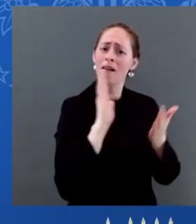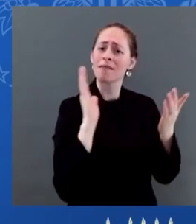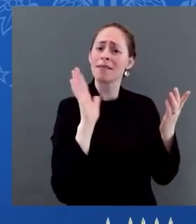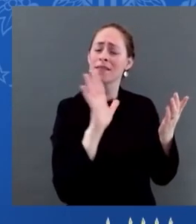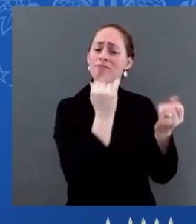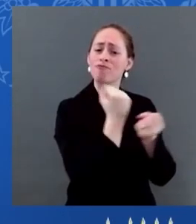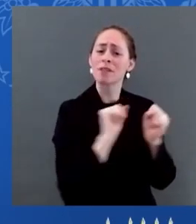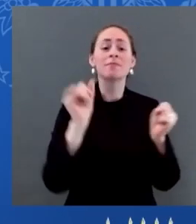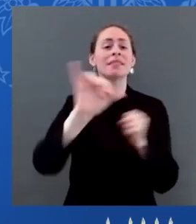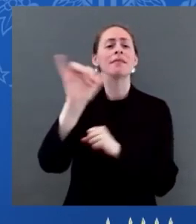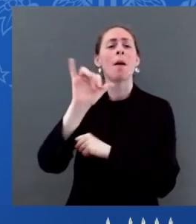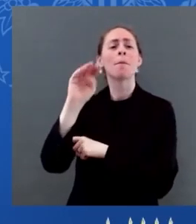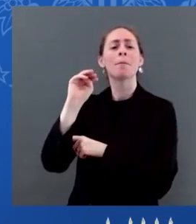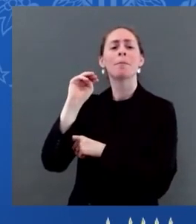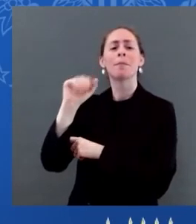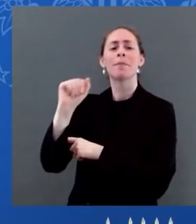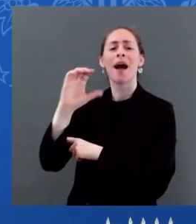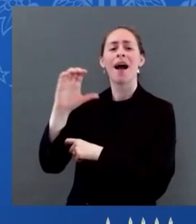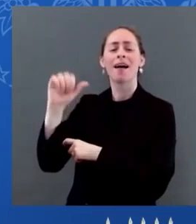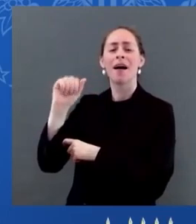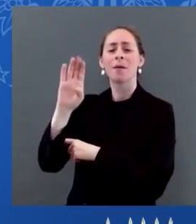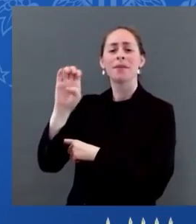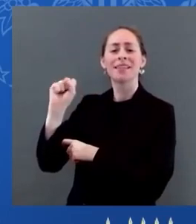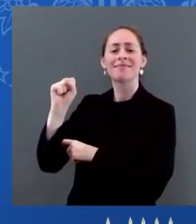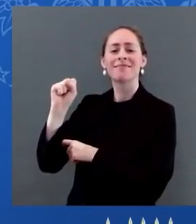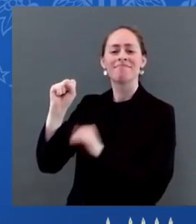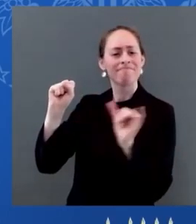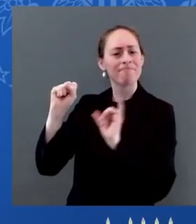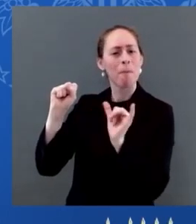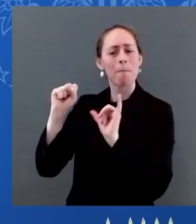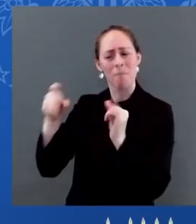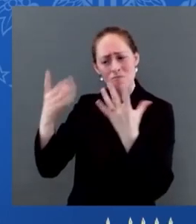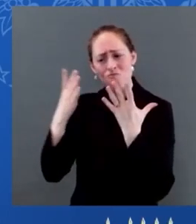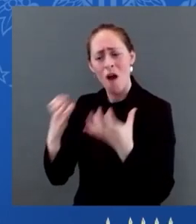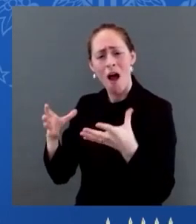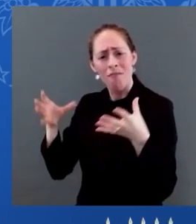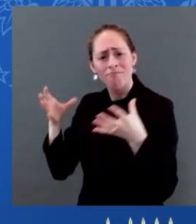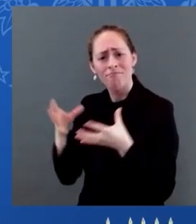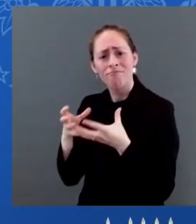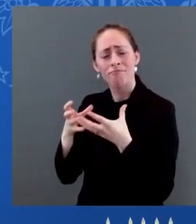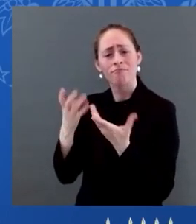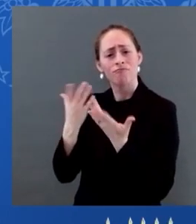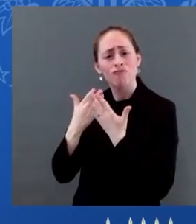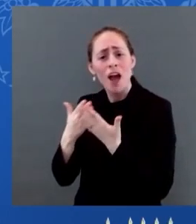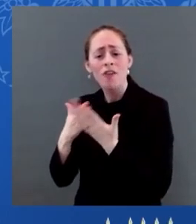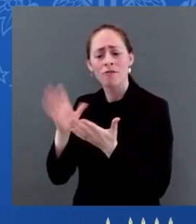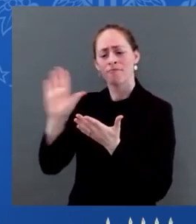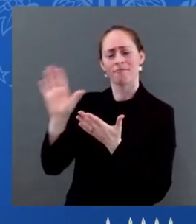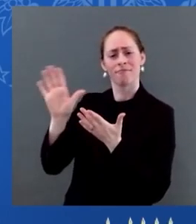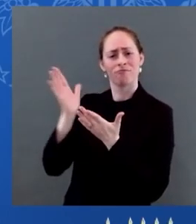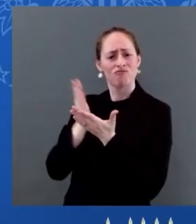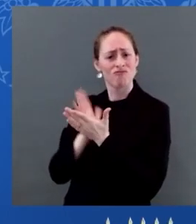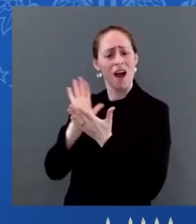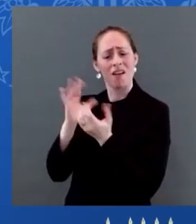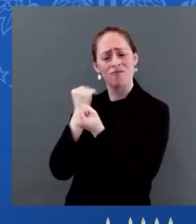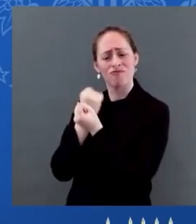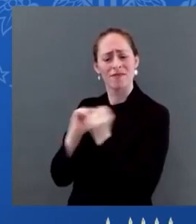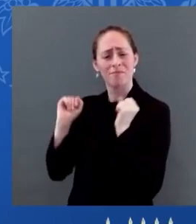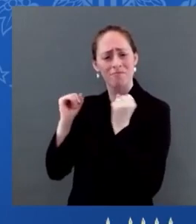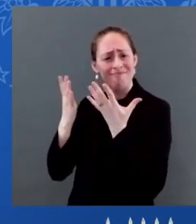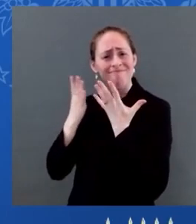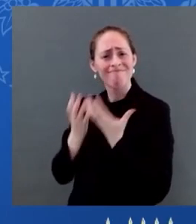people. The little bit of light, that little bit of light, wherever it is found, can dispel the darkness and illuminate a path